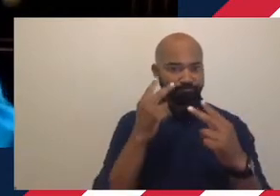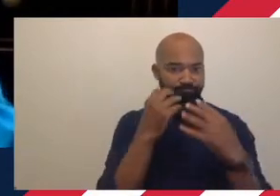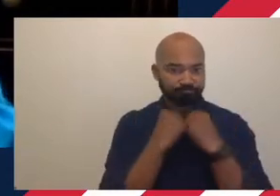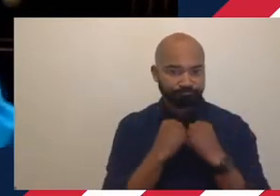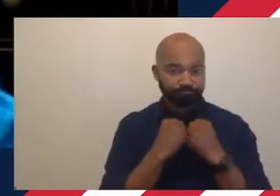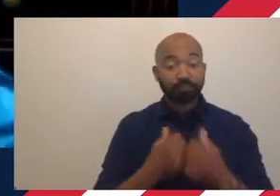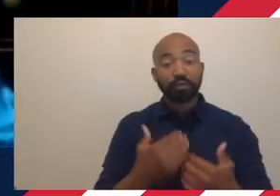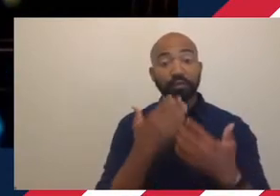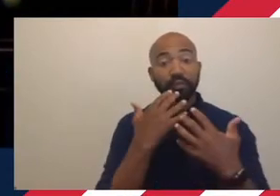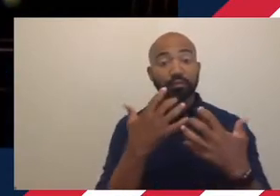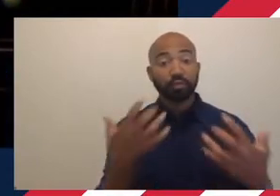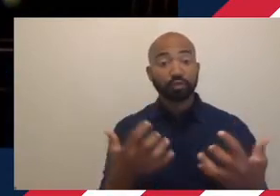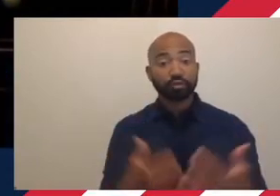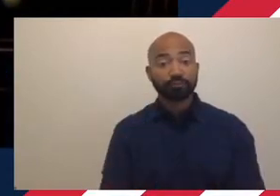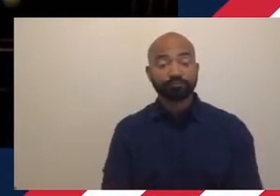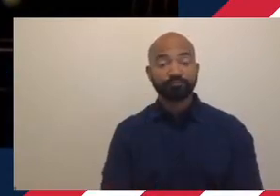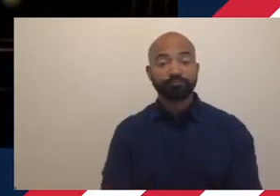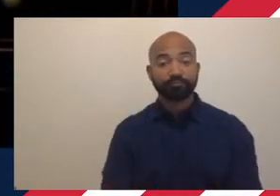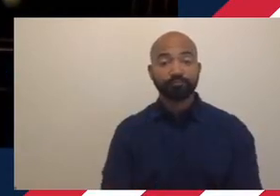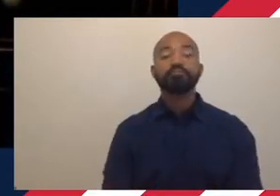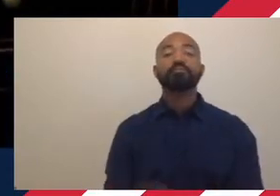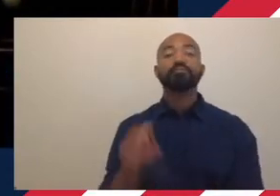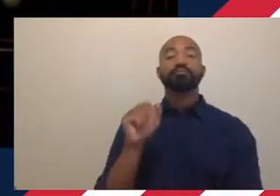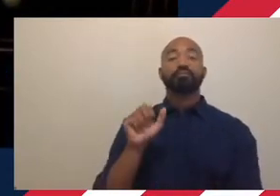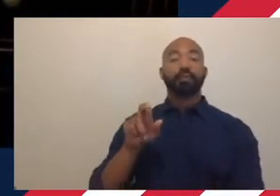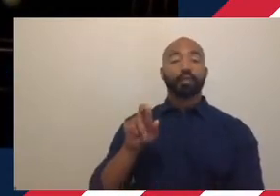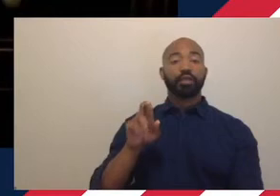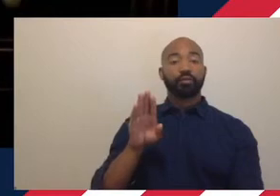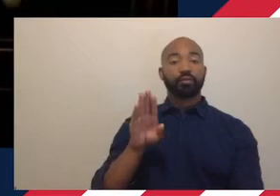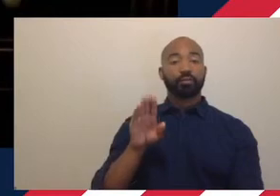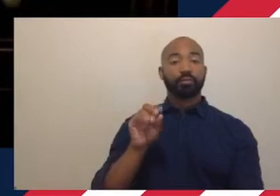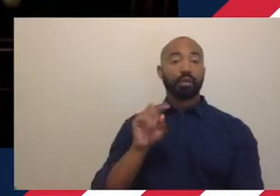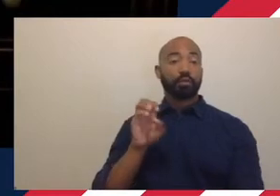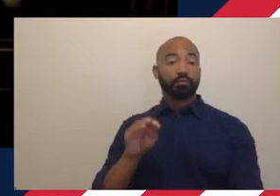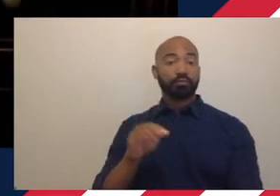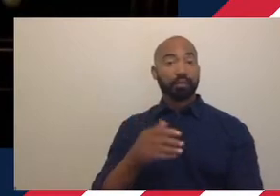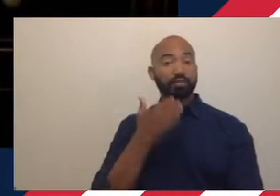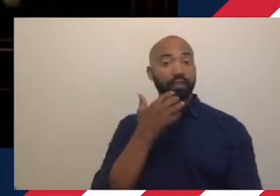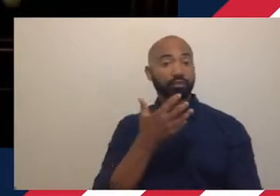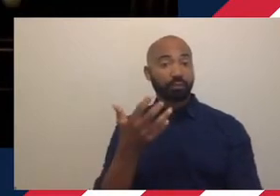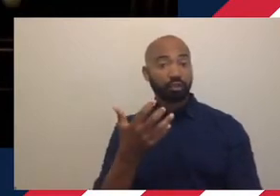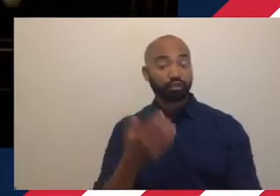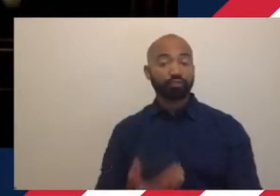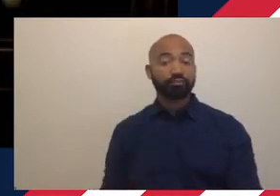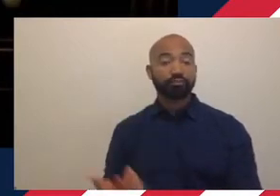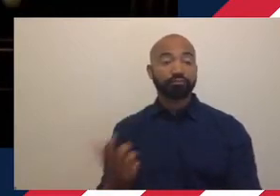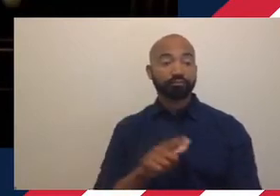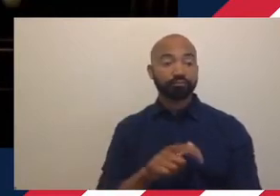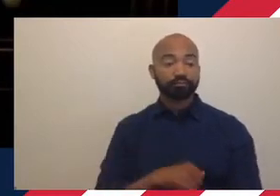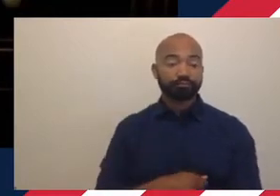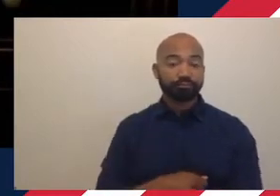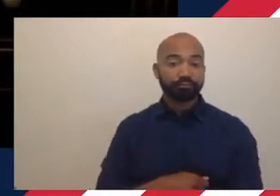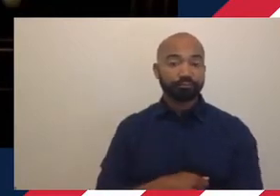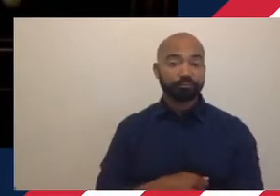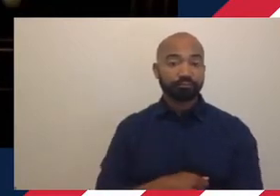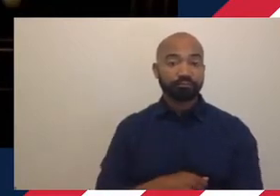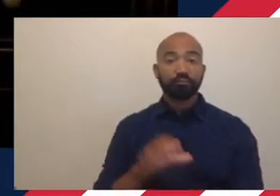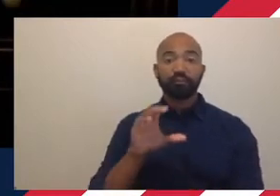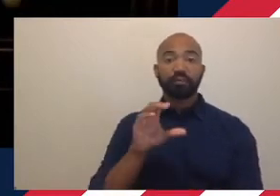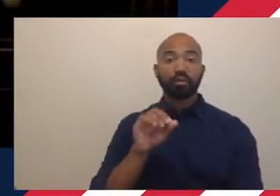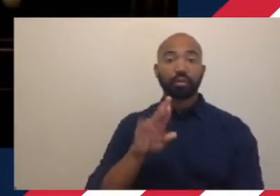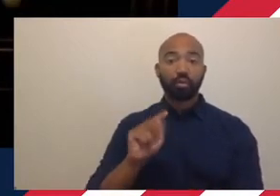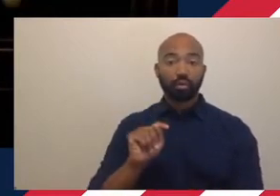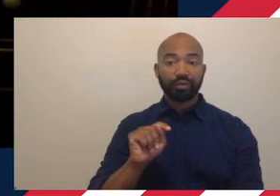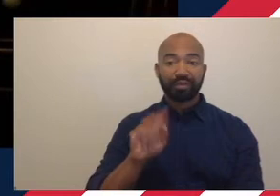All right, that's great testimony. Court Wayberg is up next. Court is